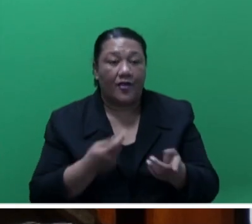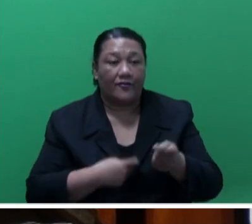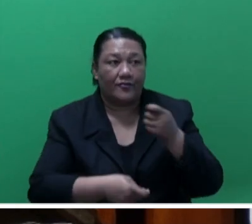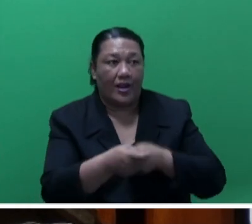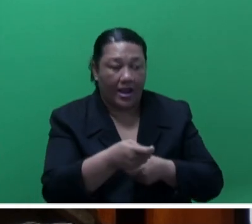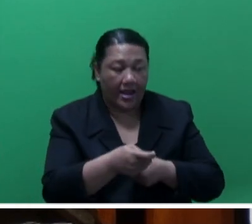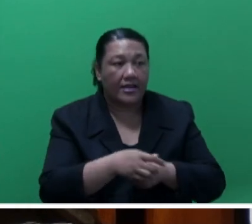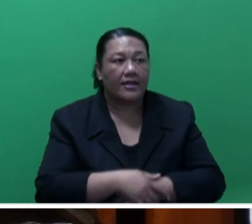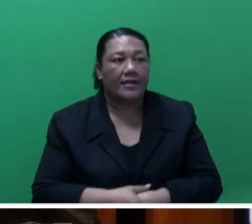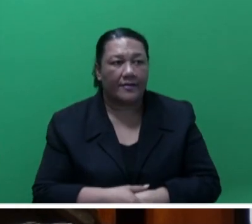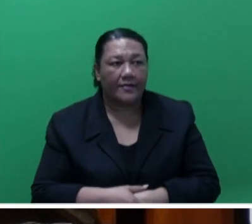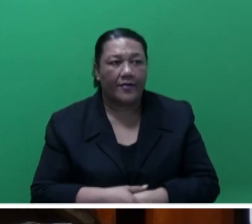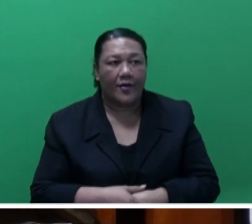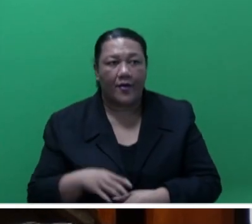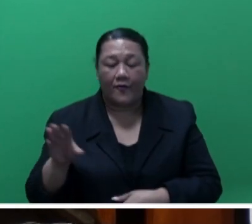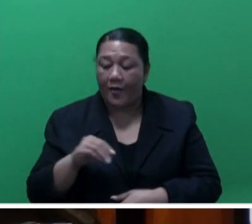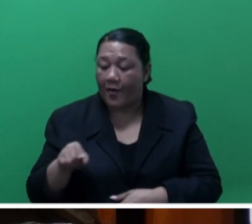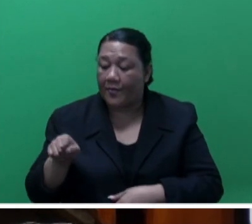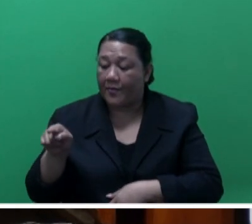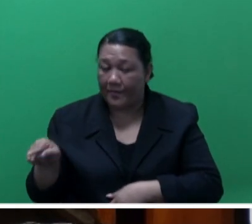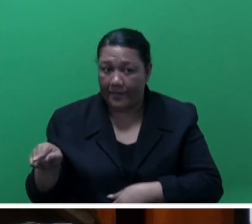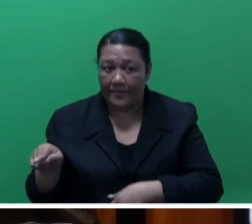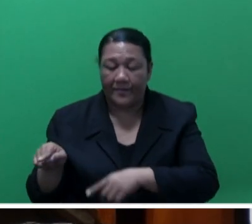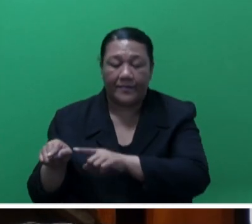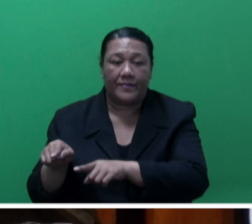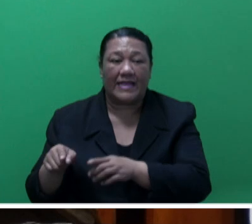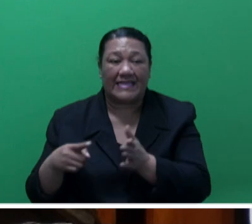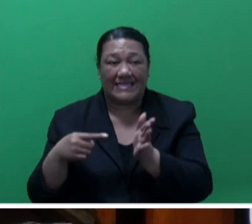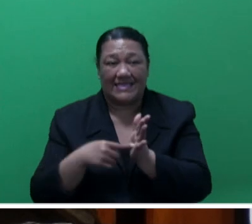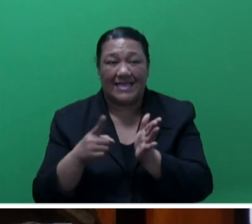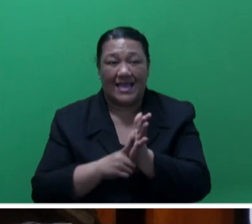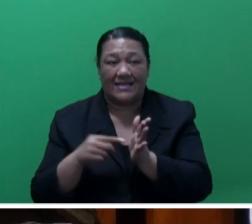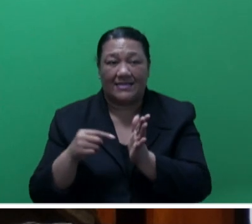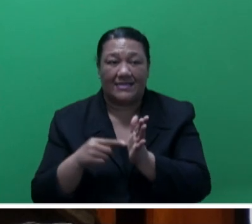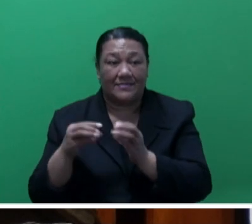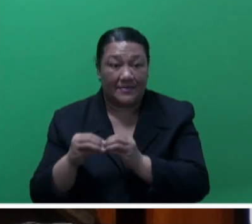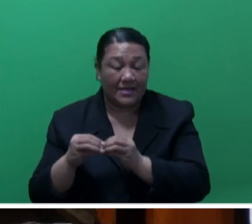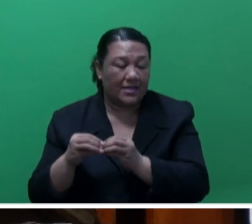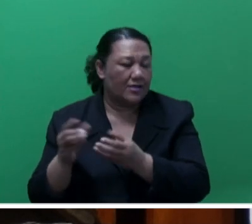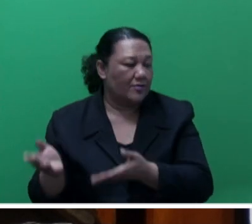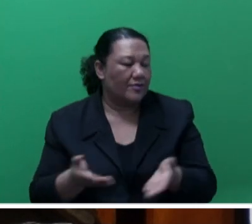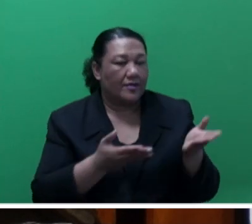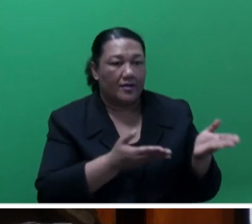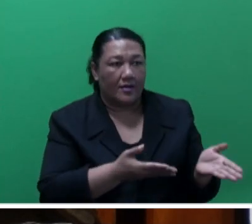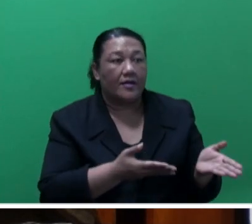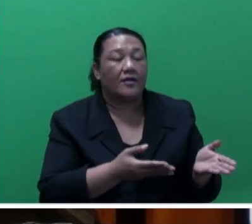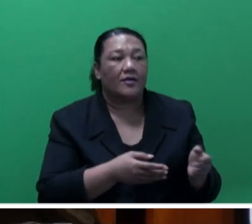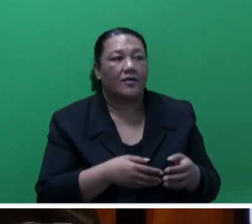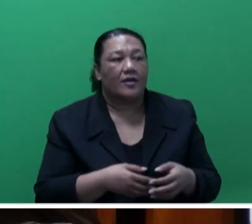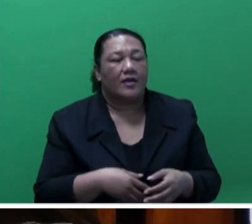from TLTB through the Ministry of Lands and Mineral Resources. And once the leases have